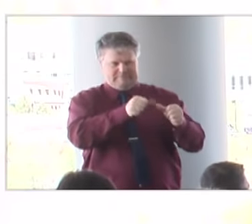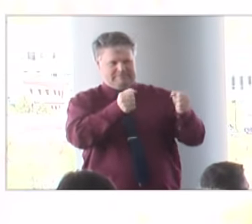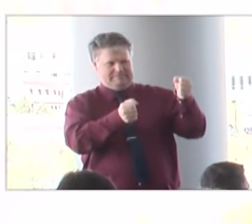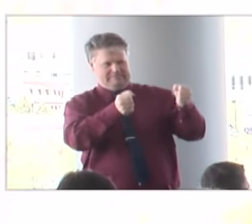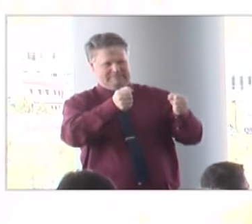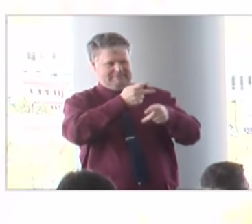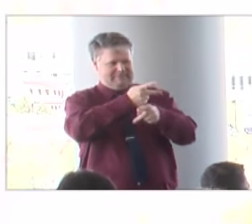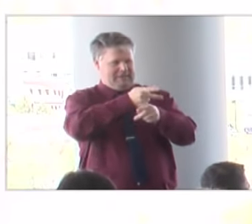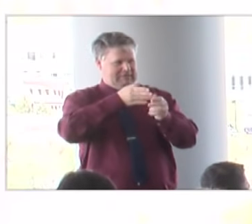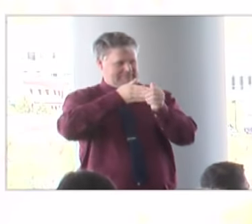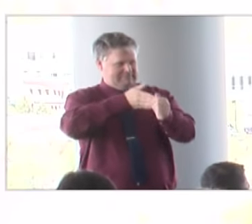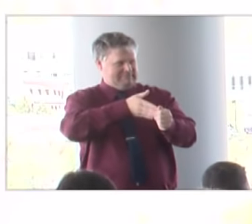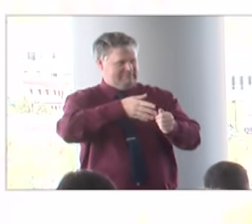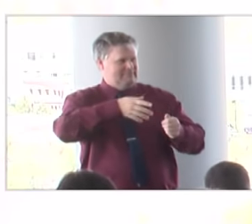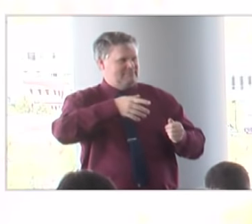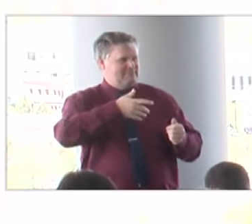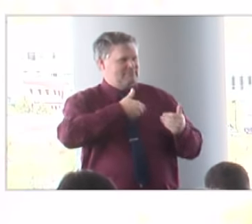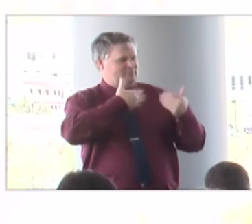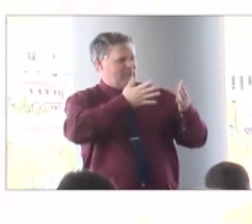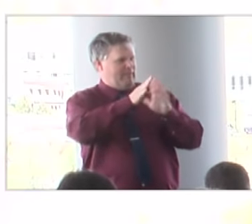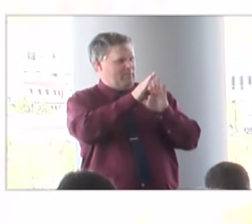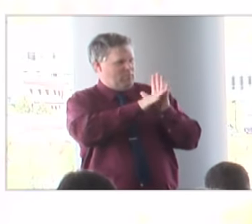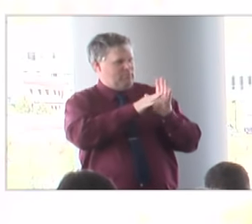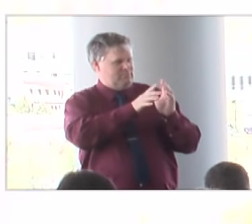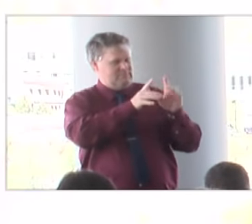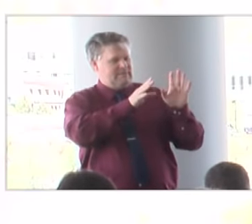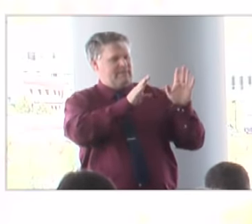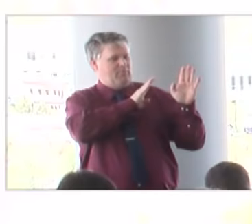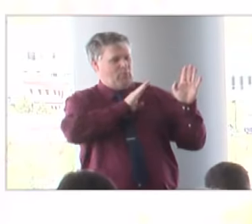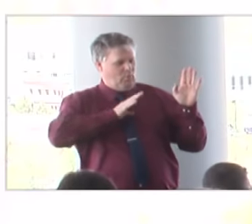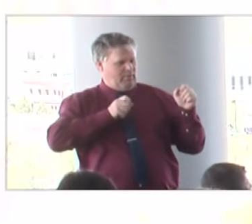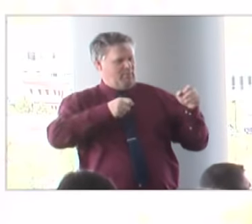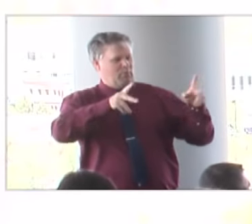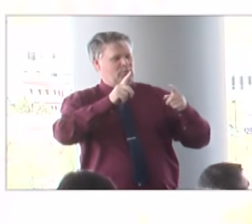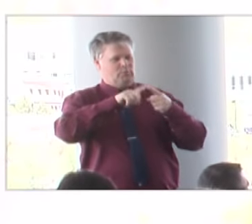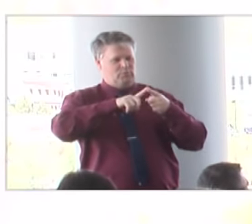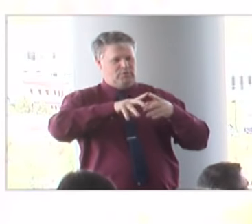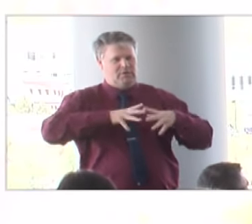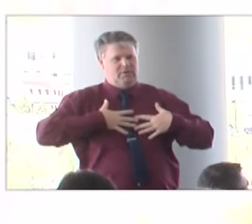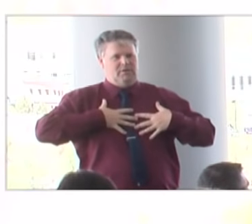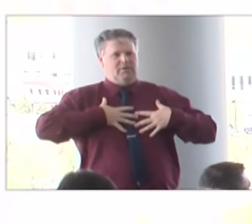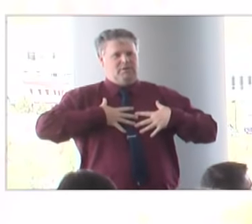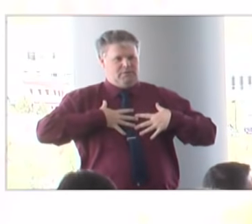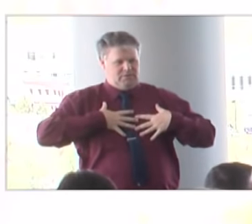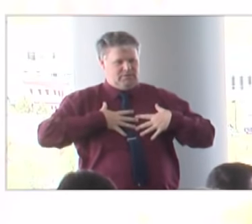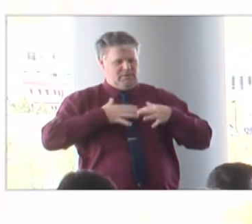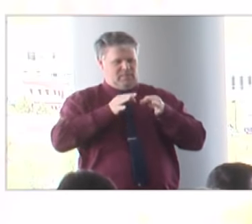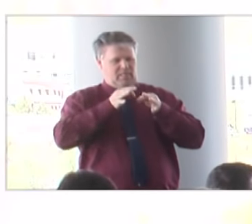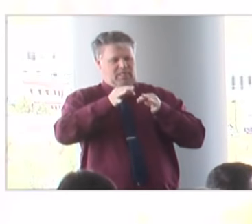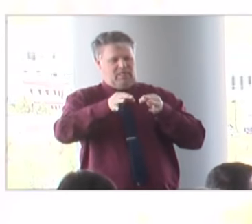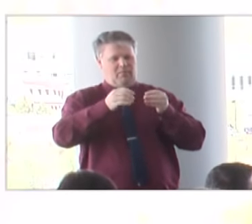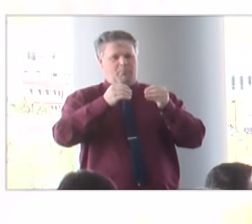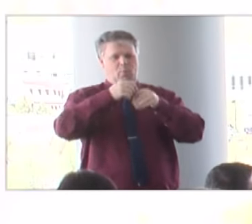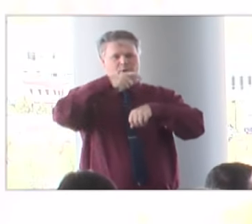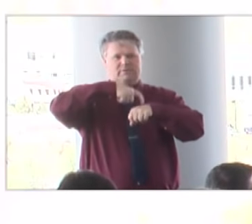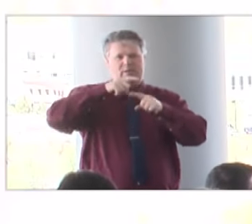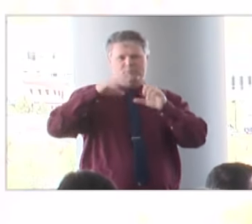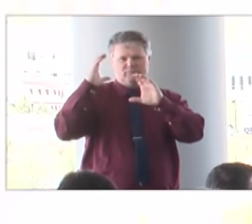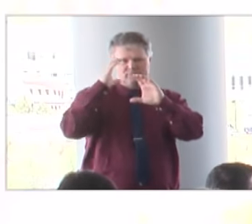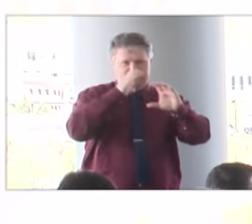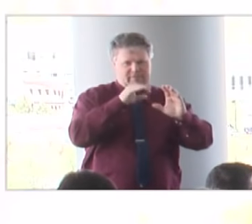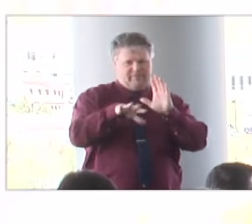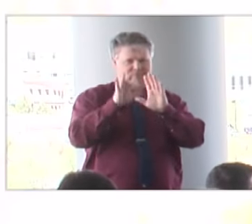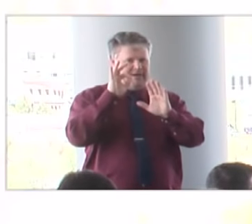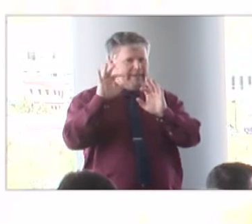wheel, and you provided the board the opportunity to take a deep breath and extend the search a while longer so that we might